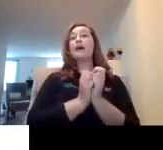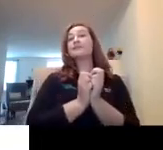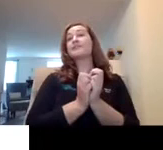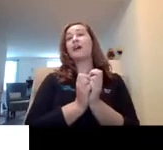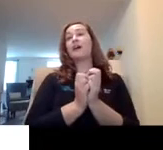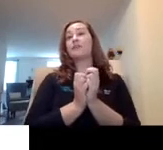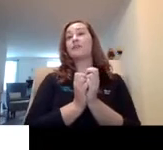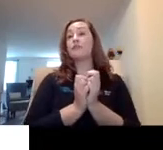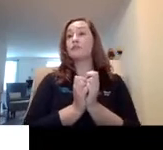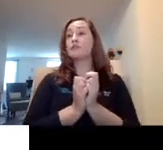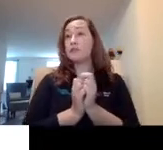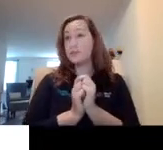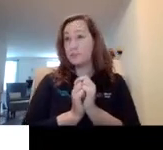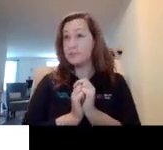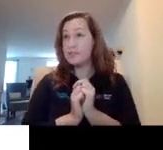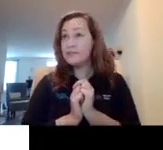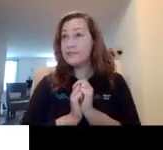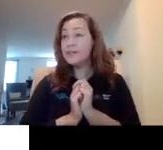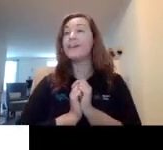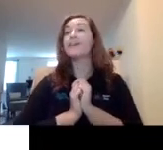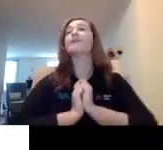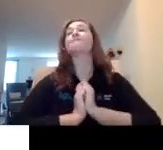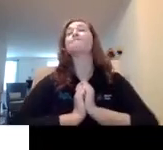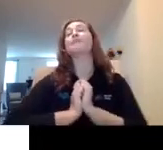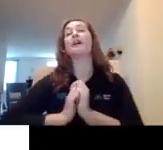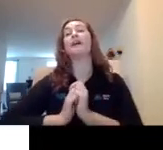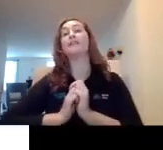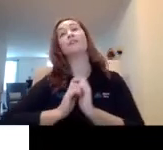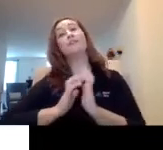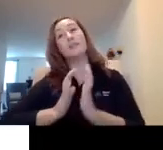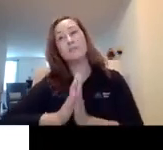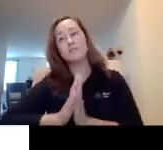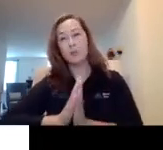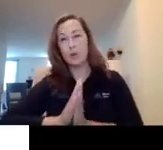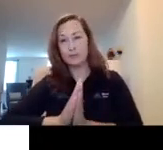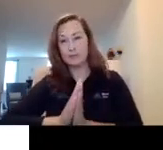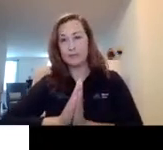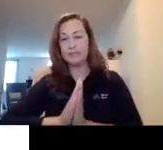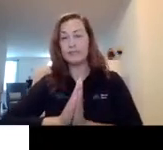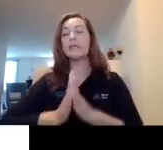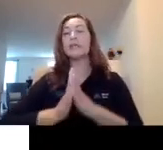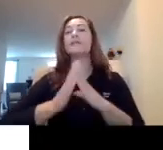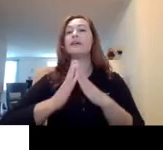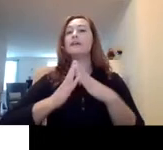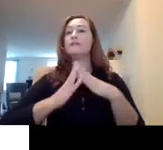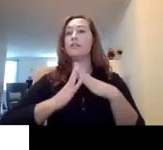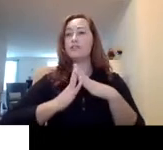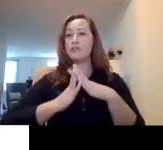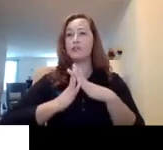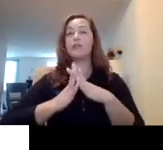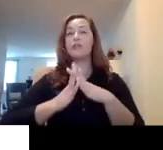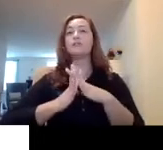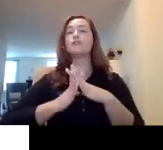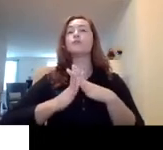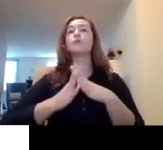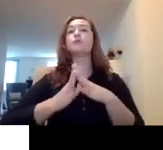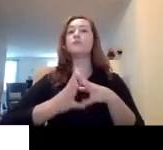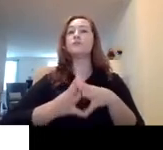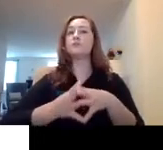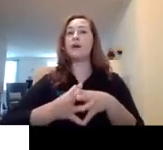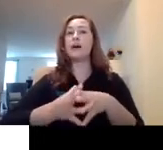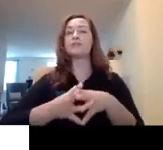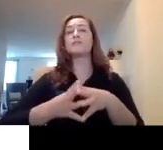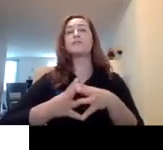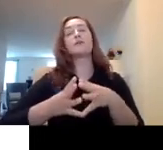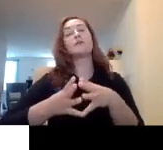These masks are, of course, expensive, and they're in limited quantities. The intention is to use